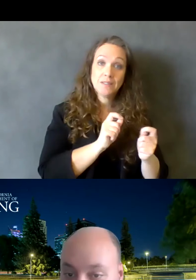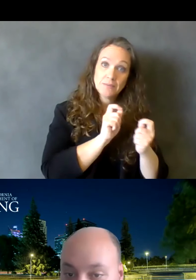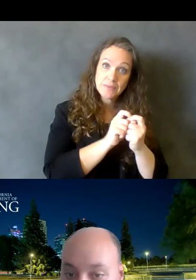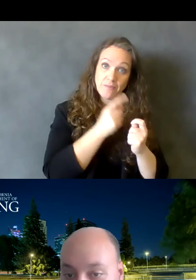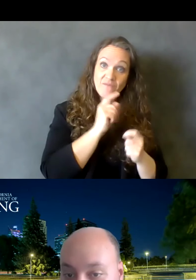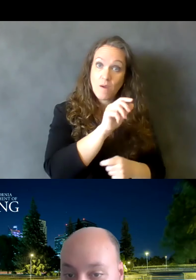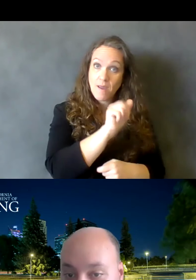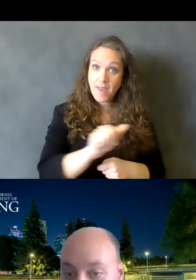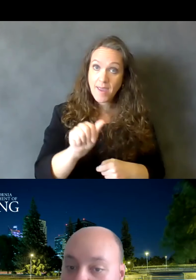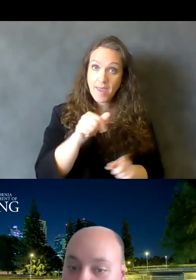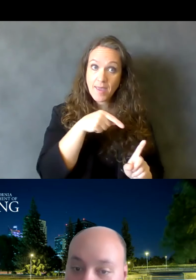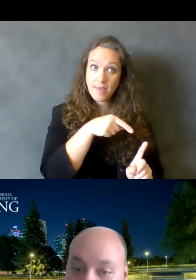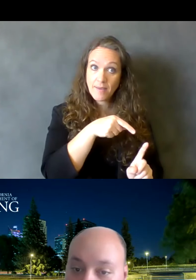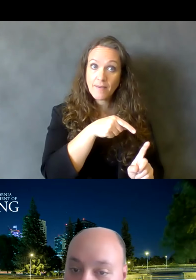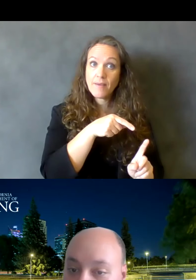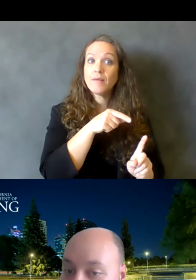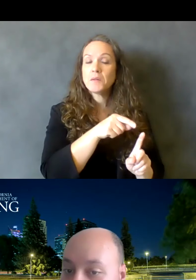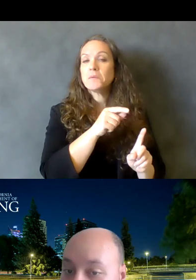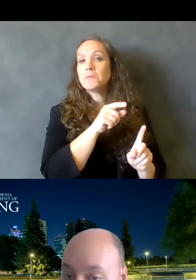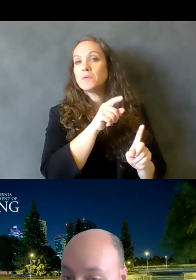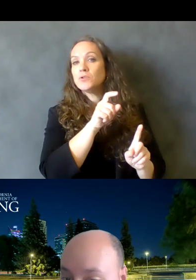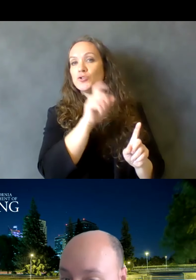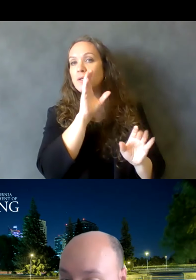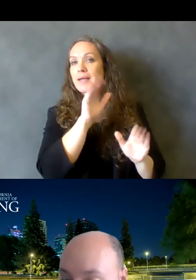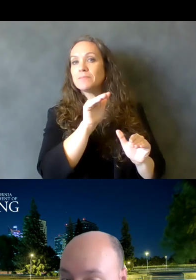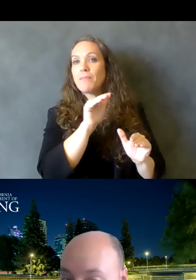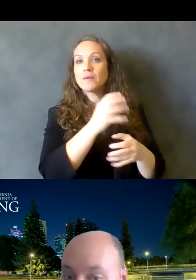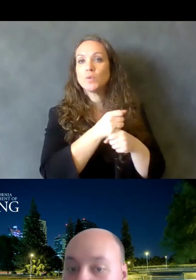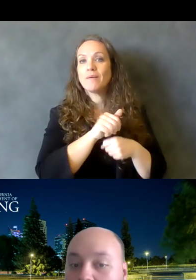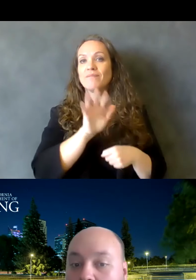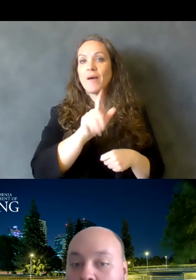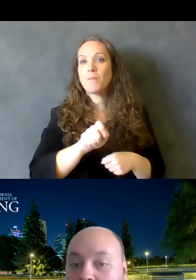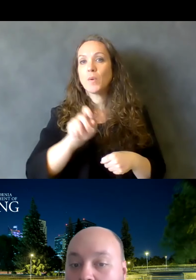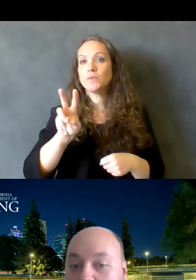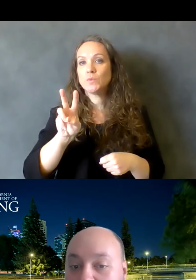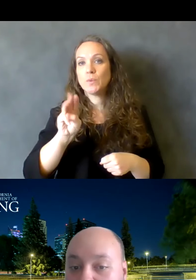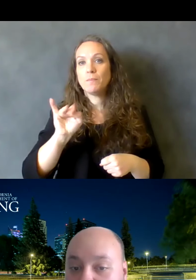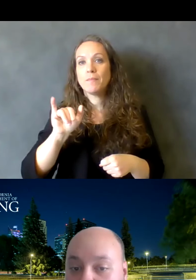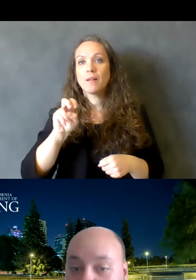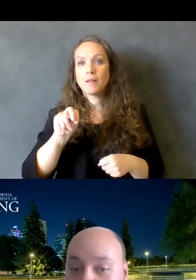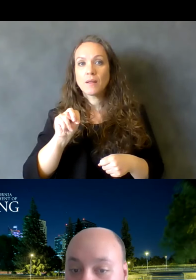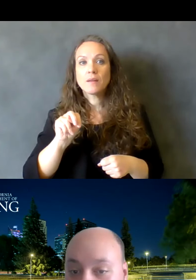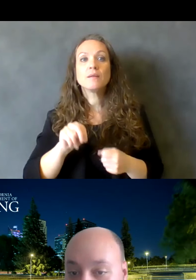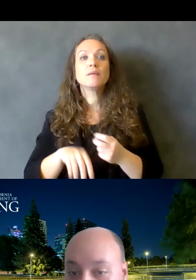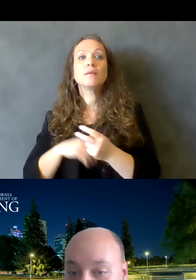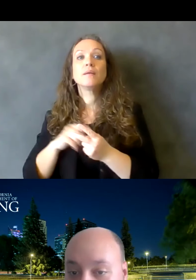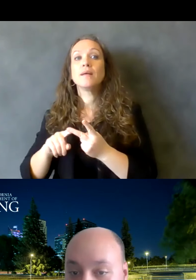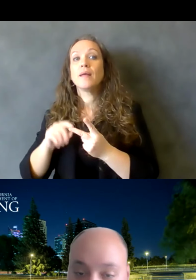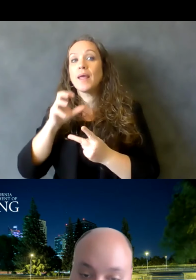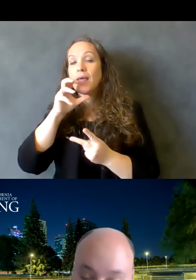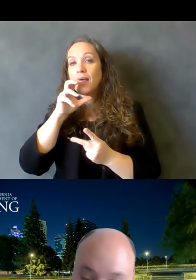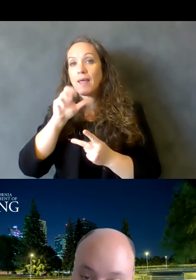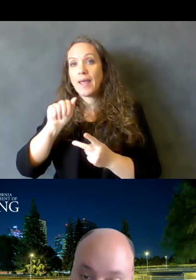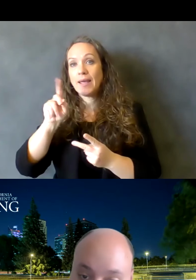on aging, and they're slated to get $5.2 million. And our Aging and Disability Resource Connection